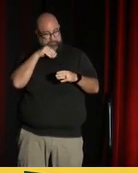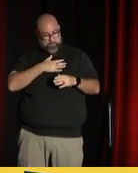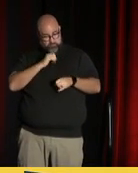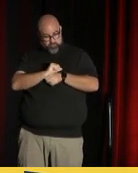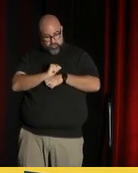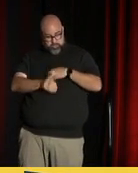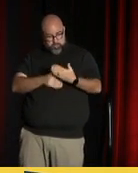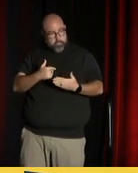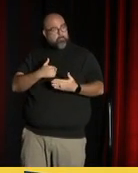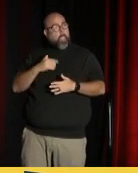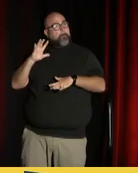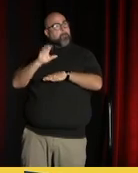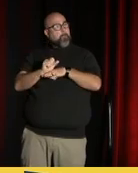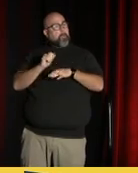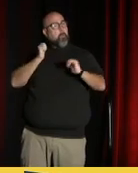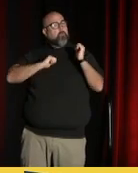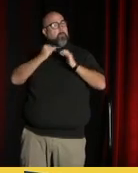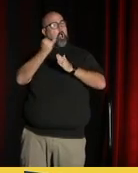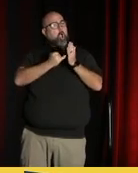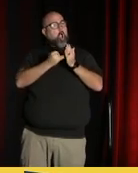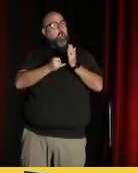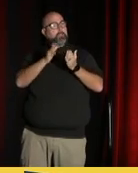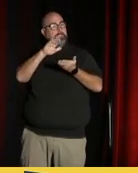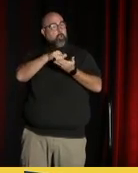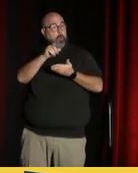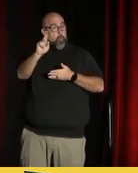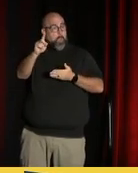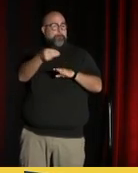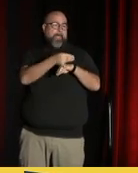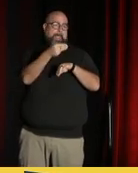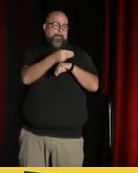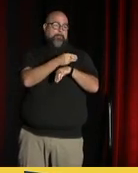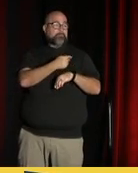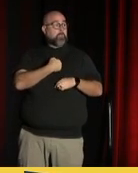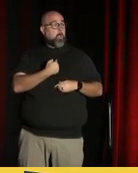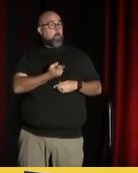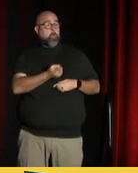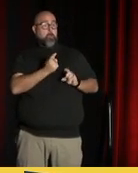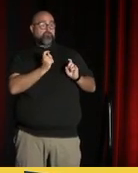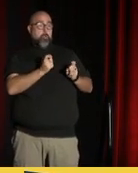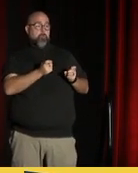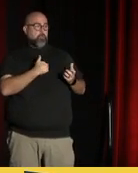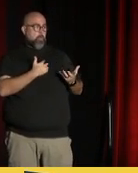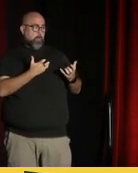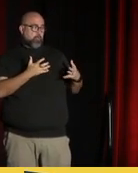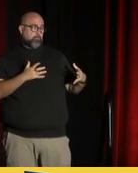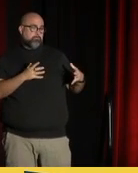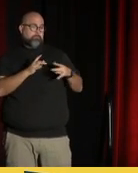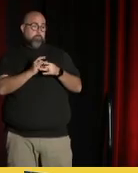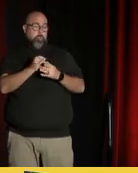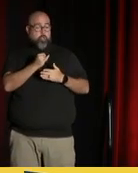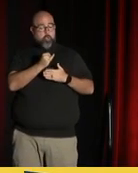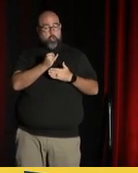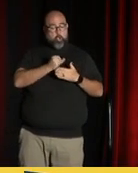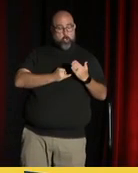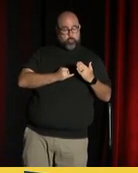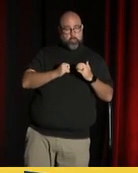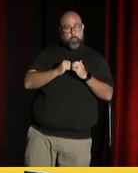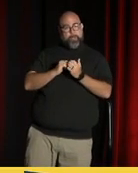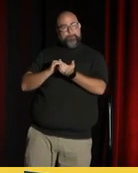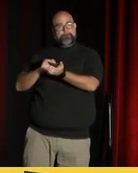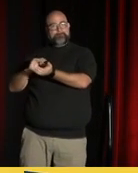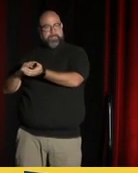booked at a performing arts center in Miami. And they had a donor who wanted to link the arts with